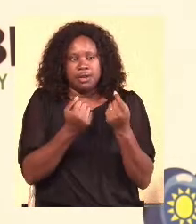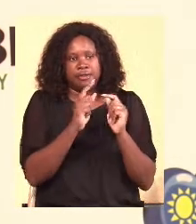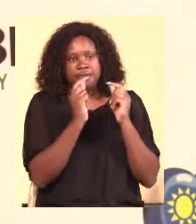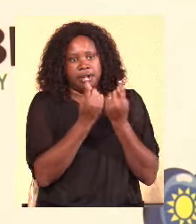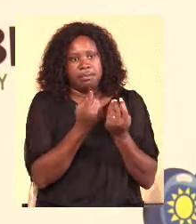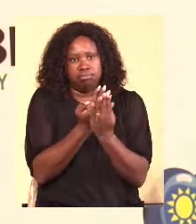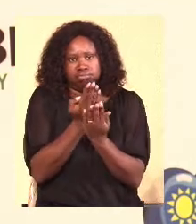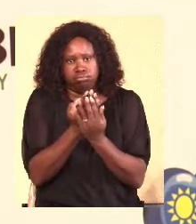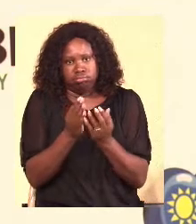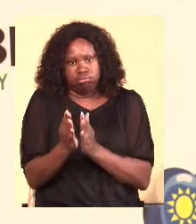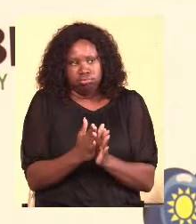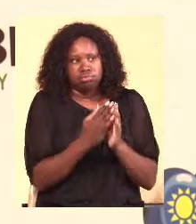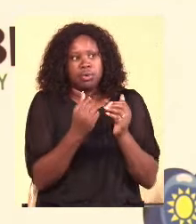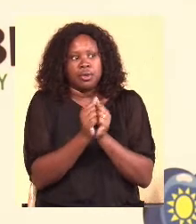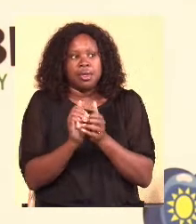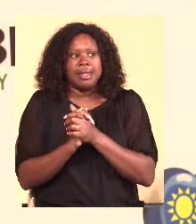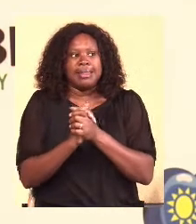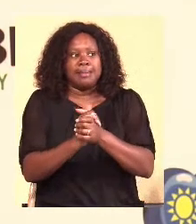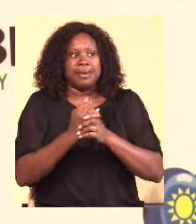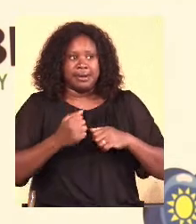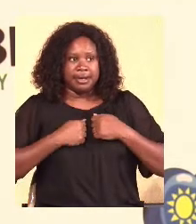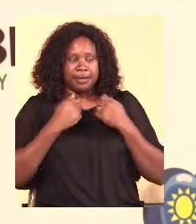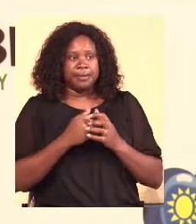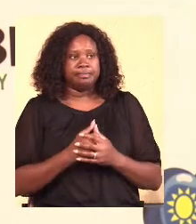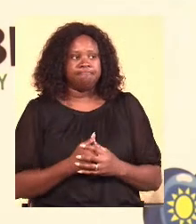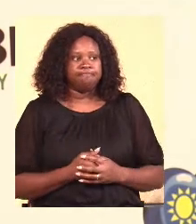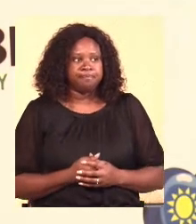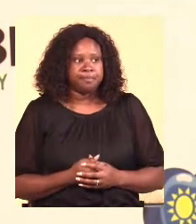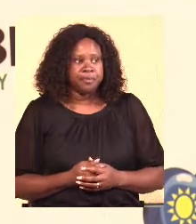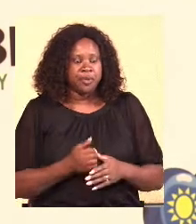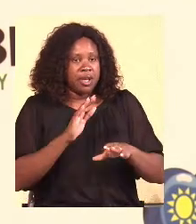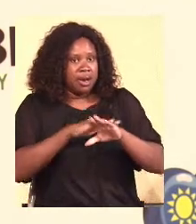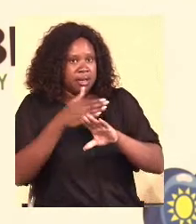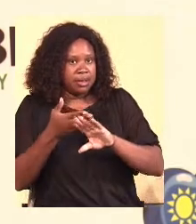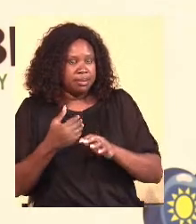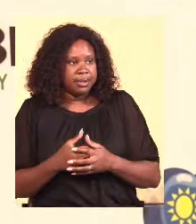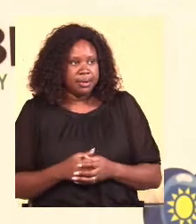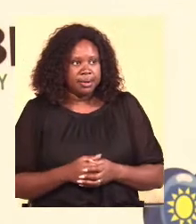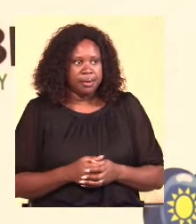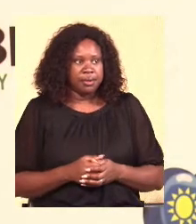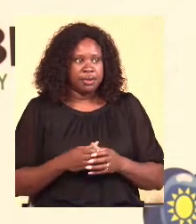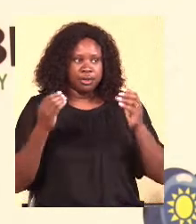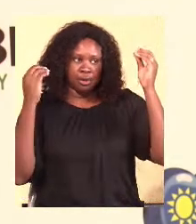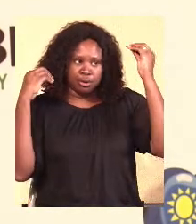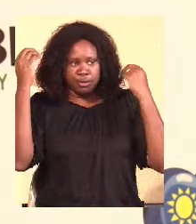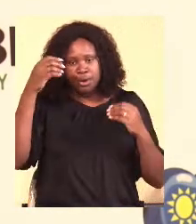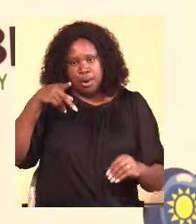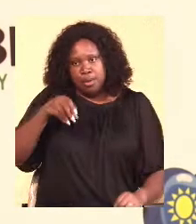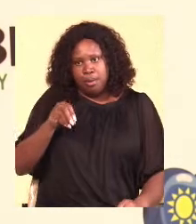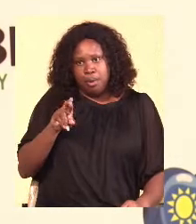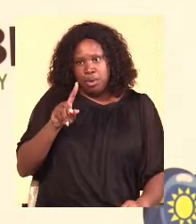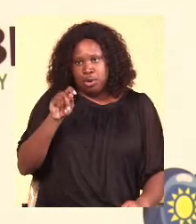applications. Together with our partners. For example, with University of Porto in